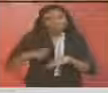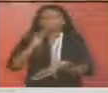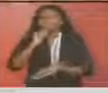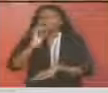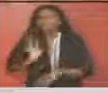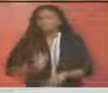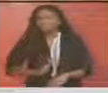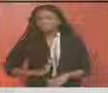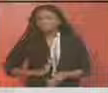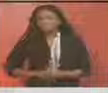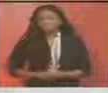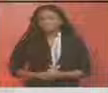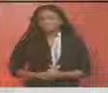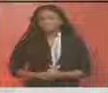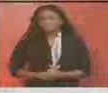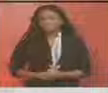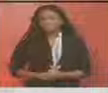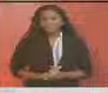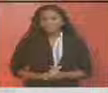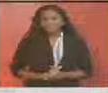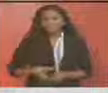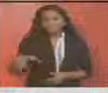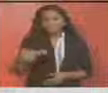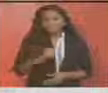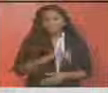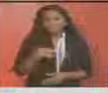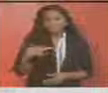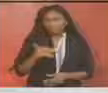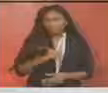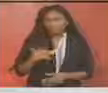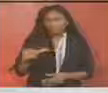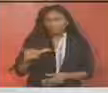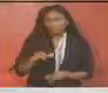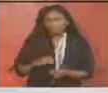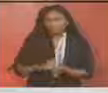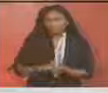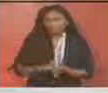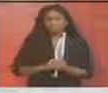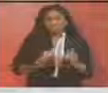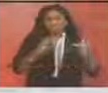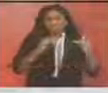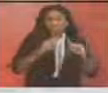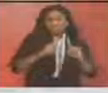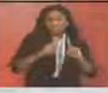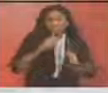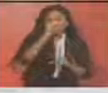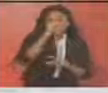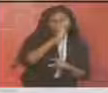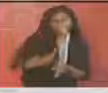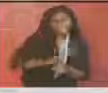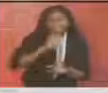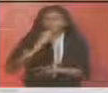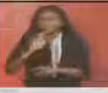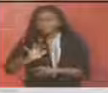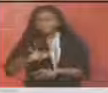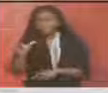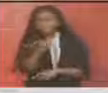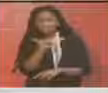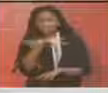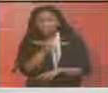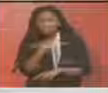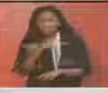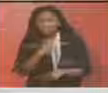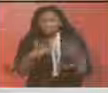females 25.7%, although the infectivity rate has been very equal throughout the epidemic. Those less